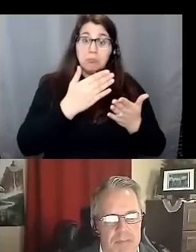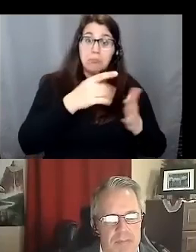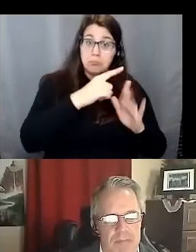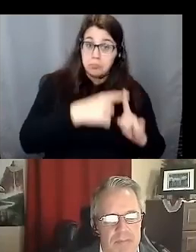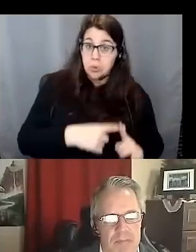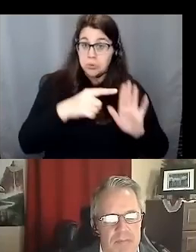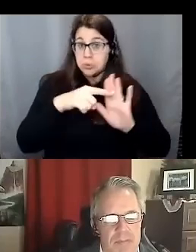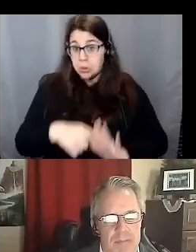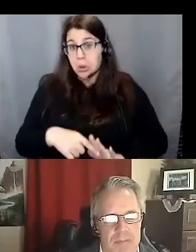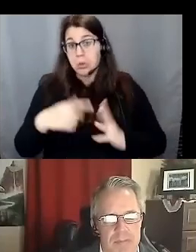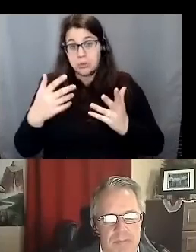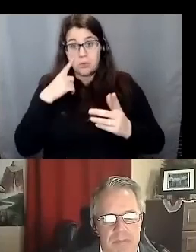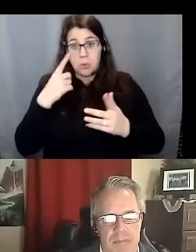method.